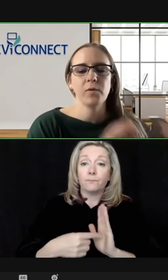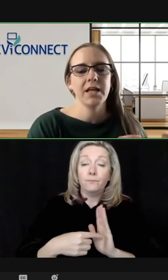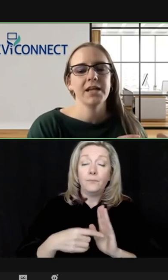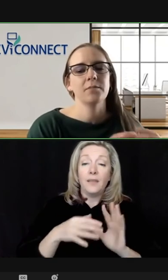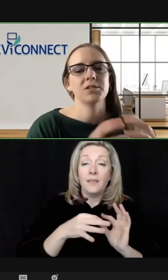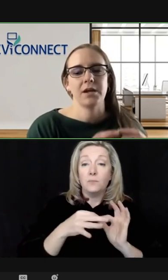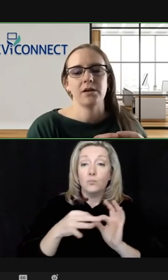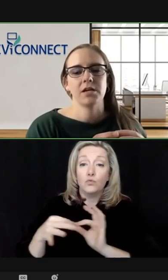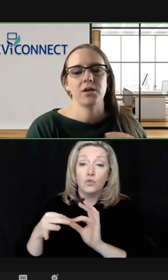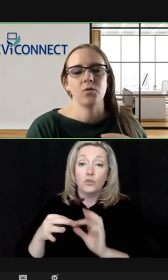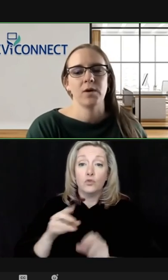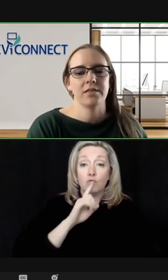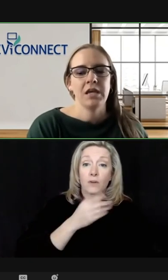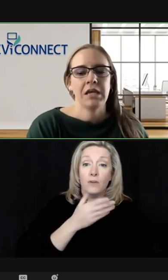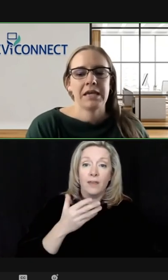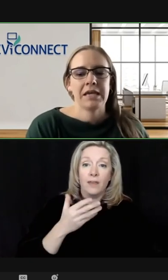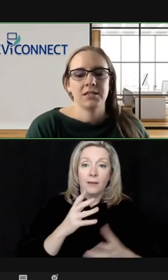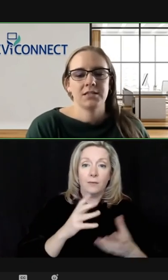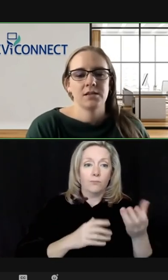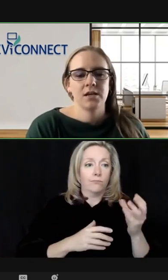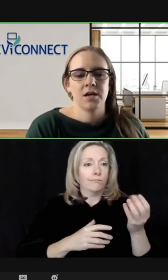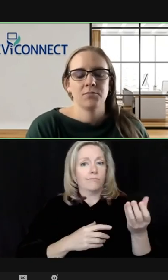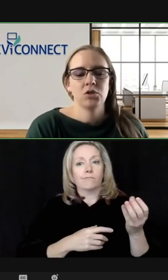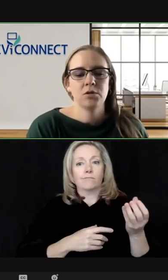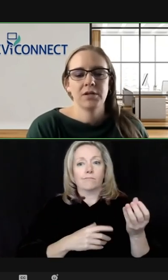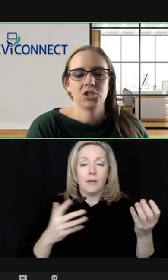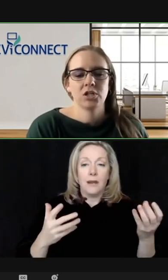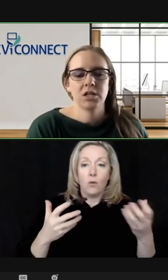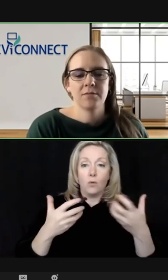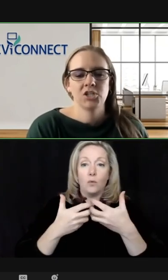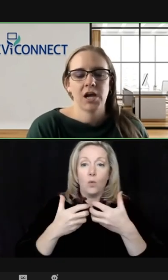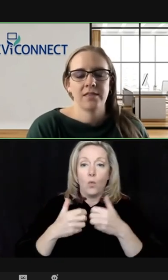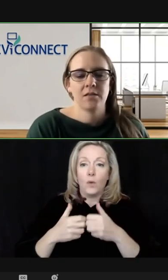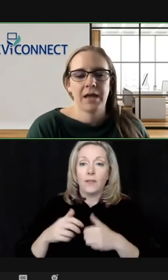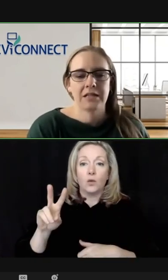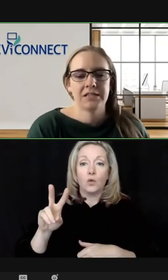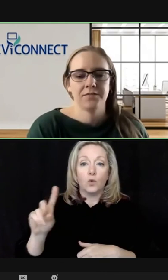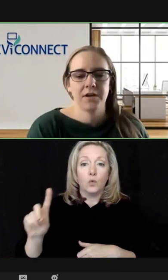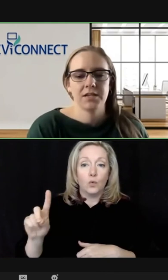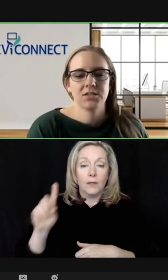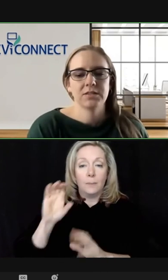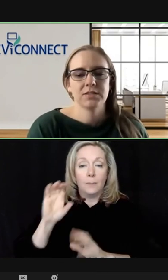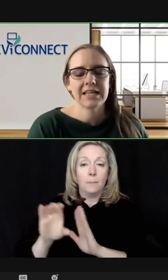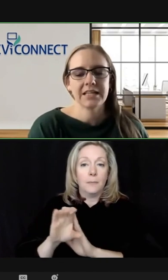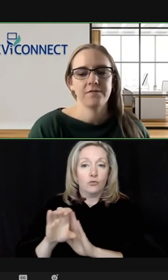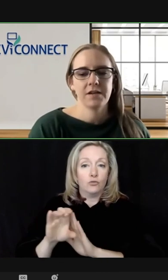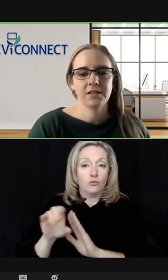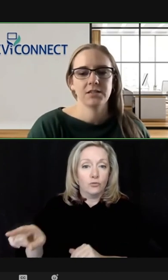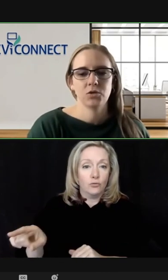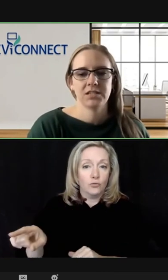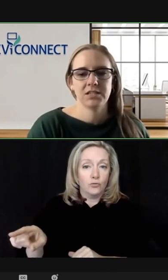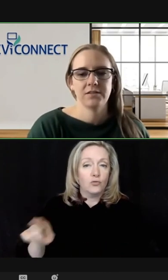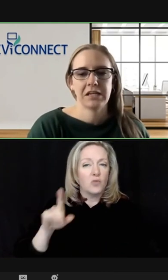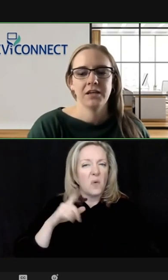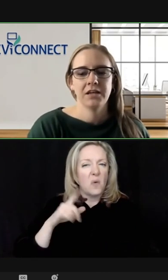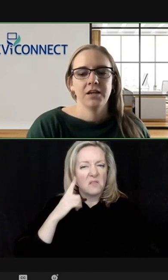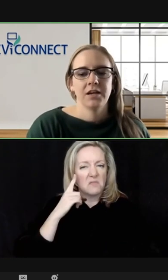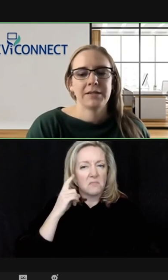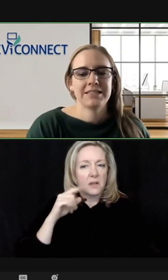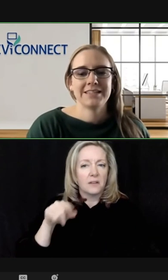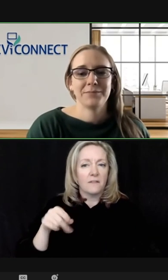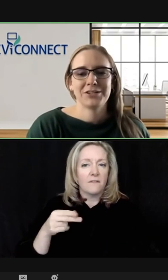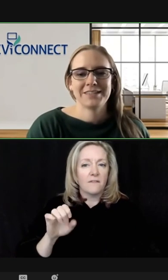from that real item to pairing it with its 2-dimensional image on the backlit device. So it's likely a phase 2